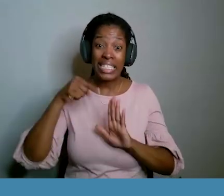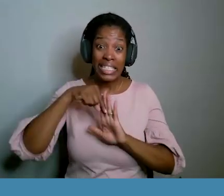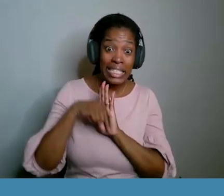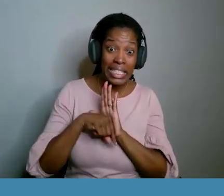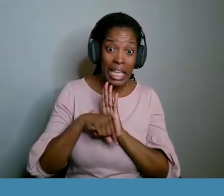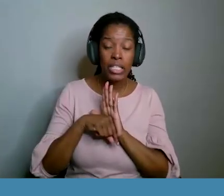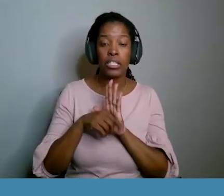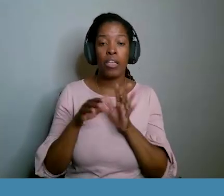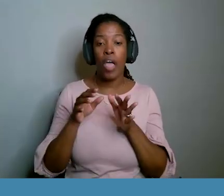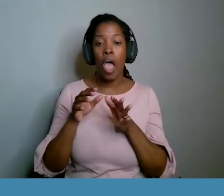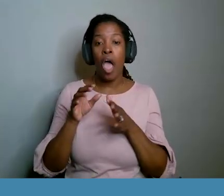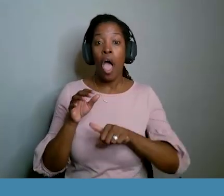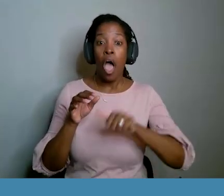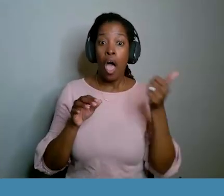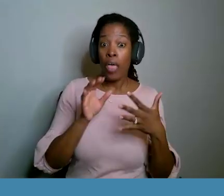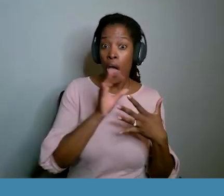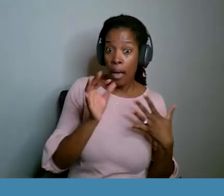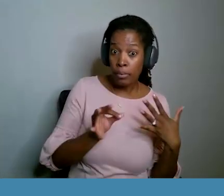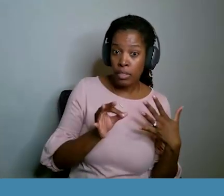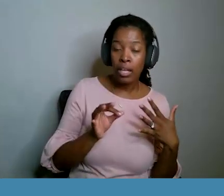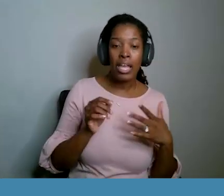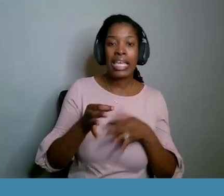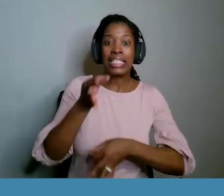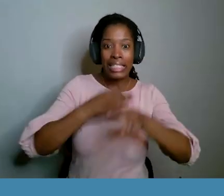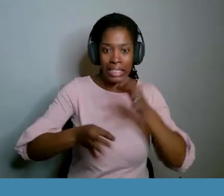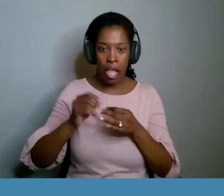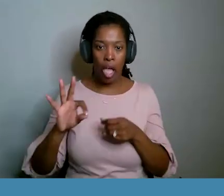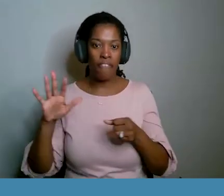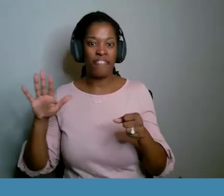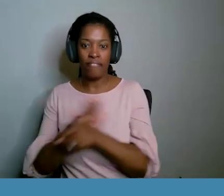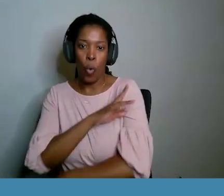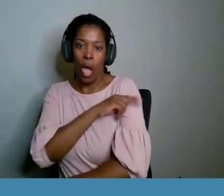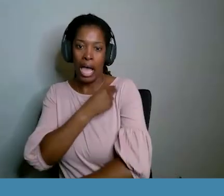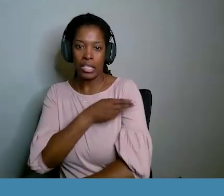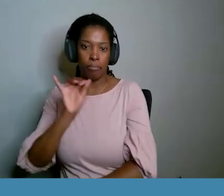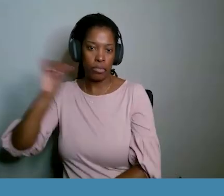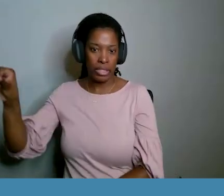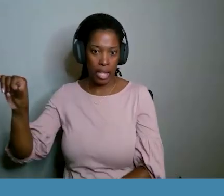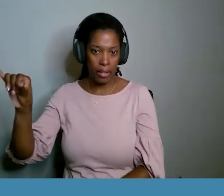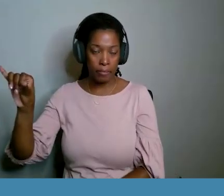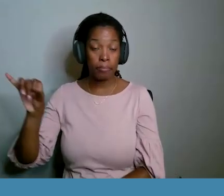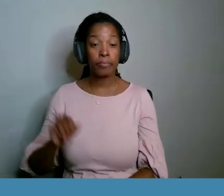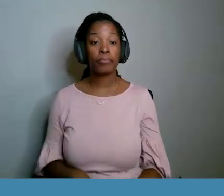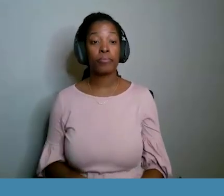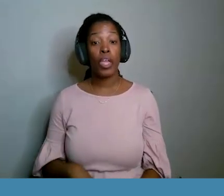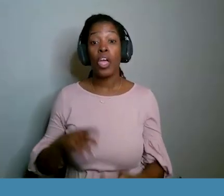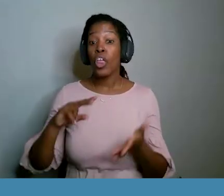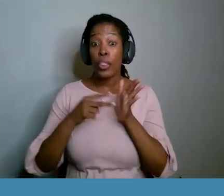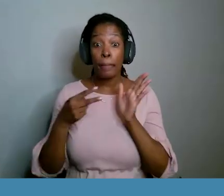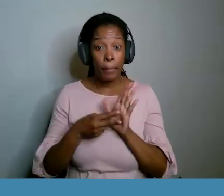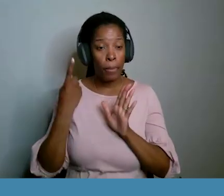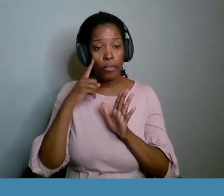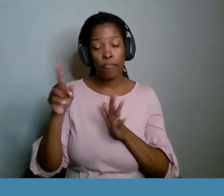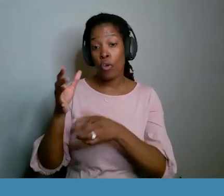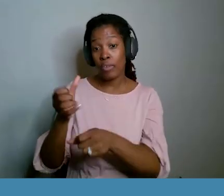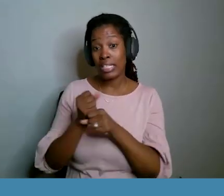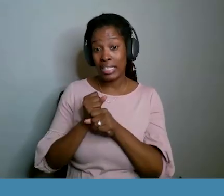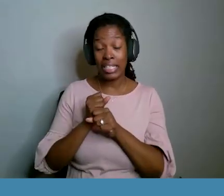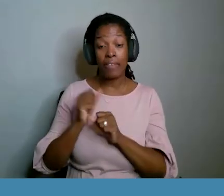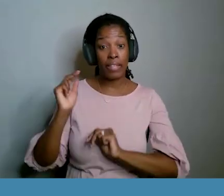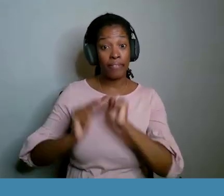full hospitalization. So the main purpose of a receiving facility is to make sure that they can receive crisis